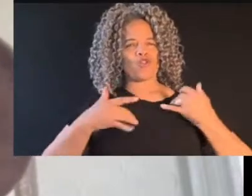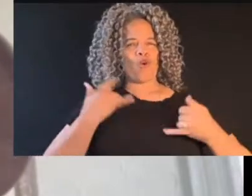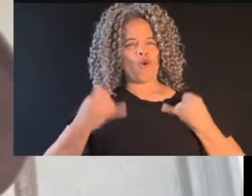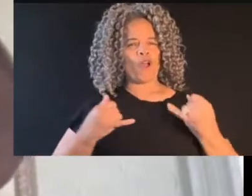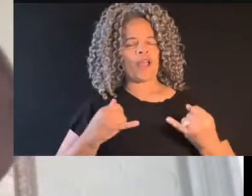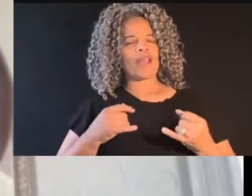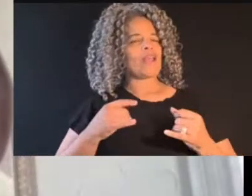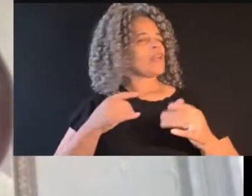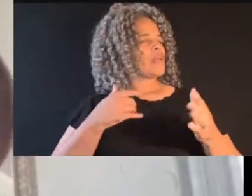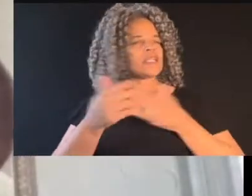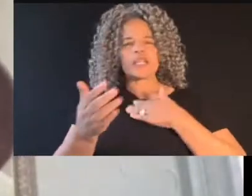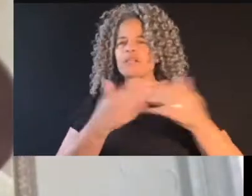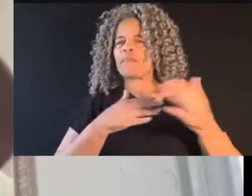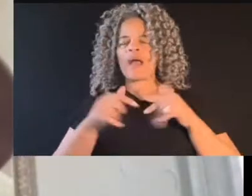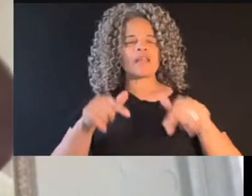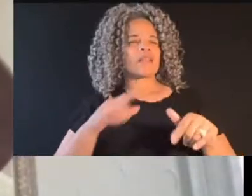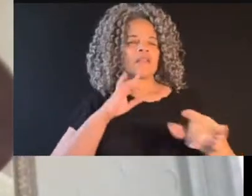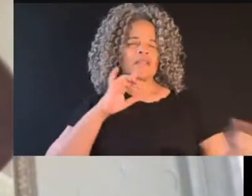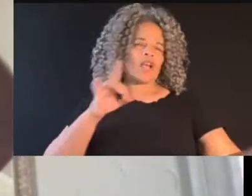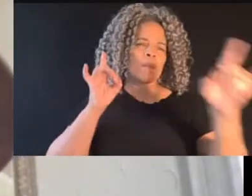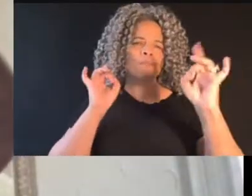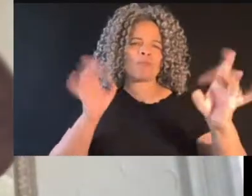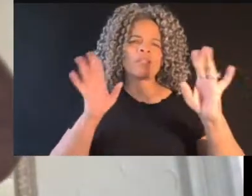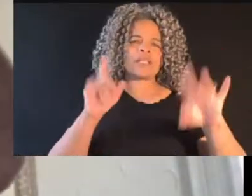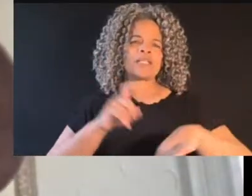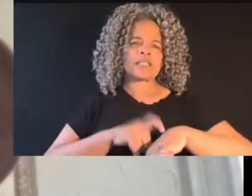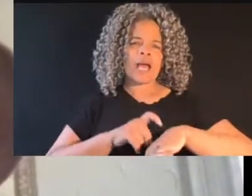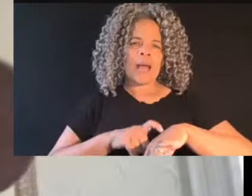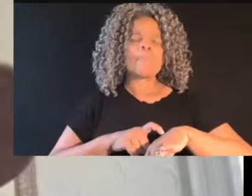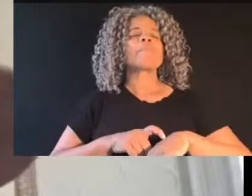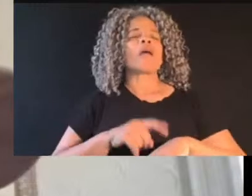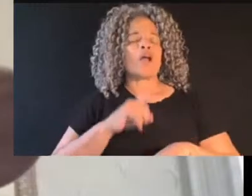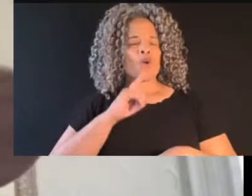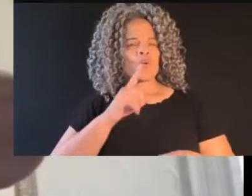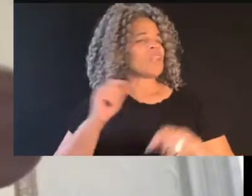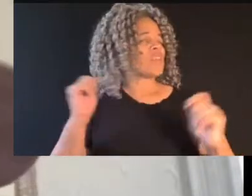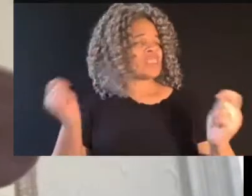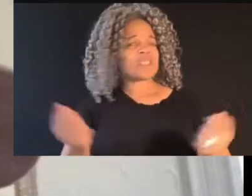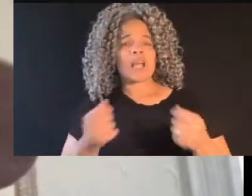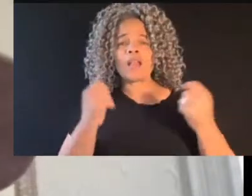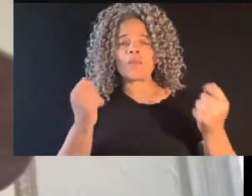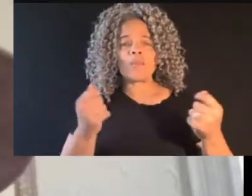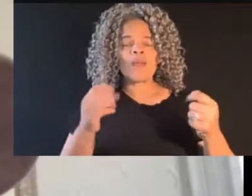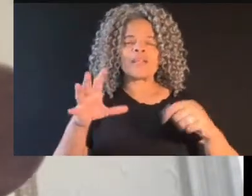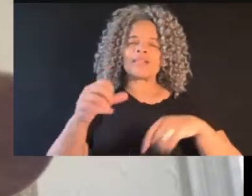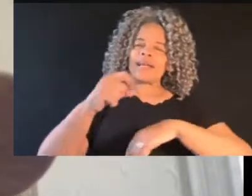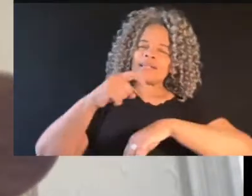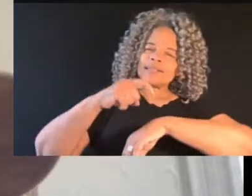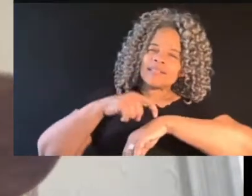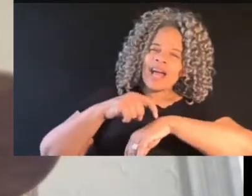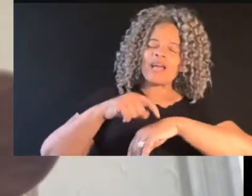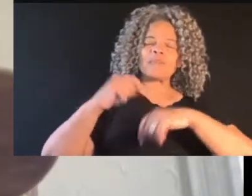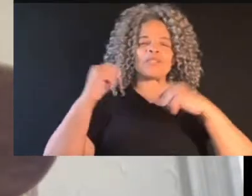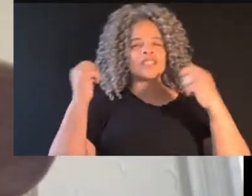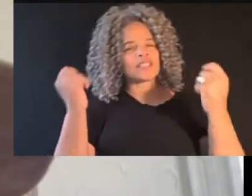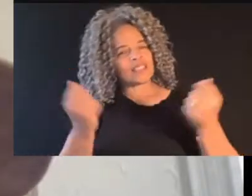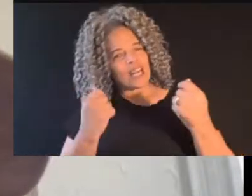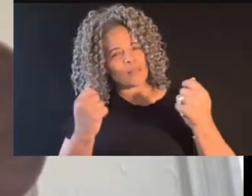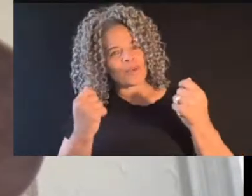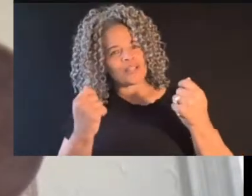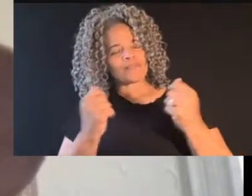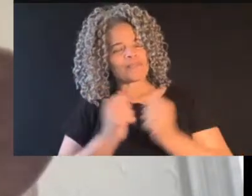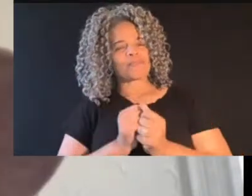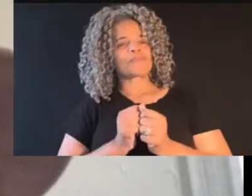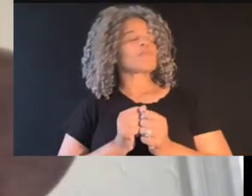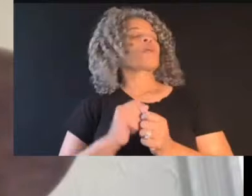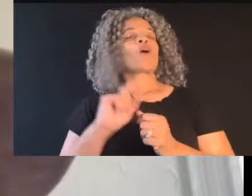these unprecedented times and really just celebrate, taking the time to celebrate.